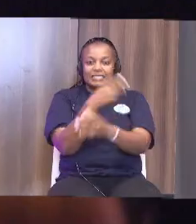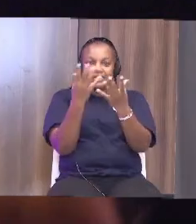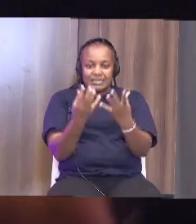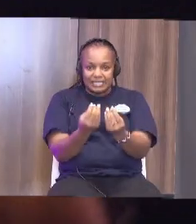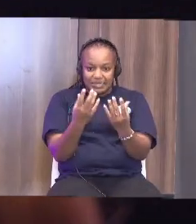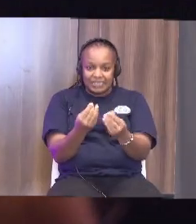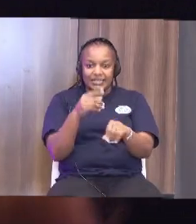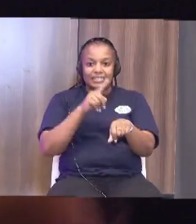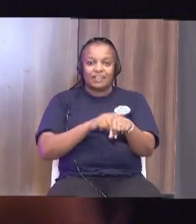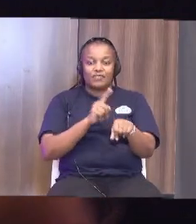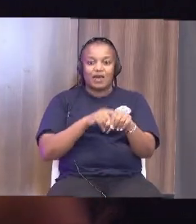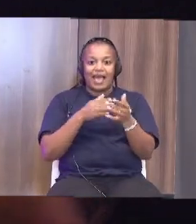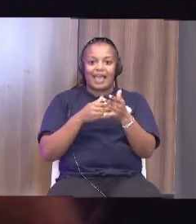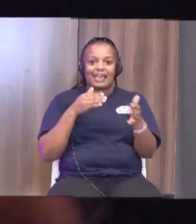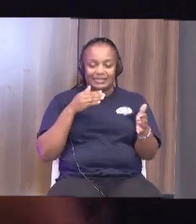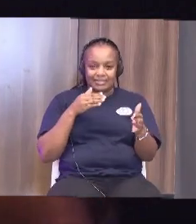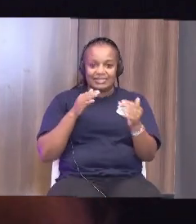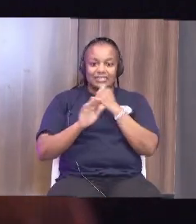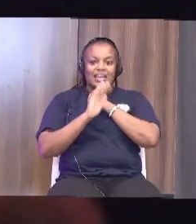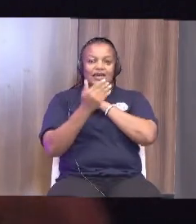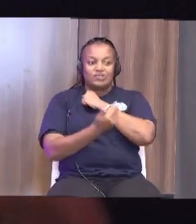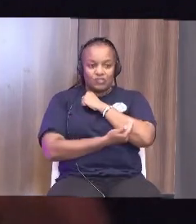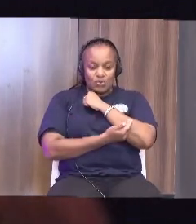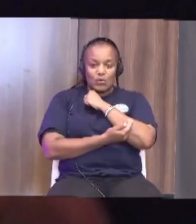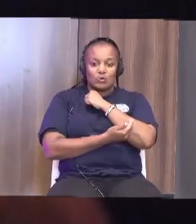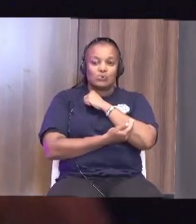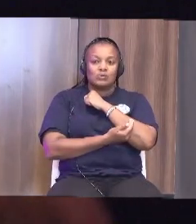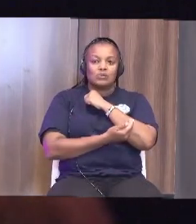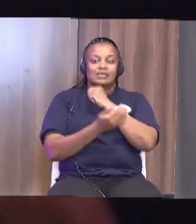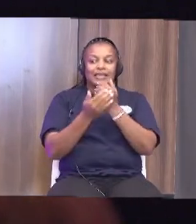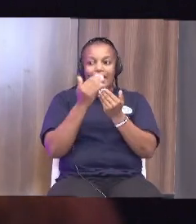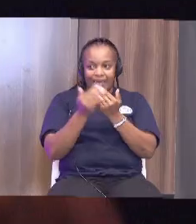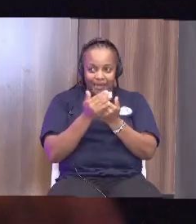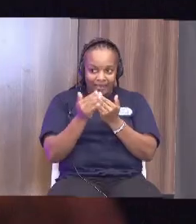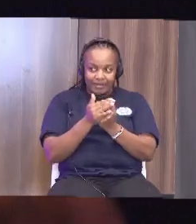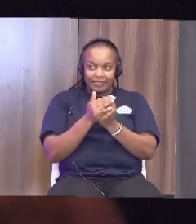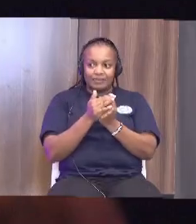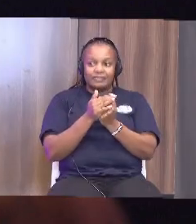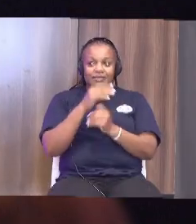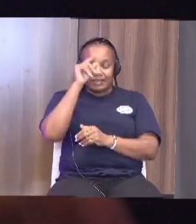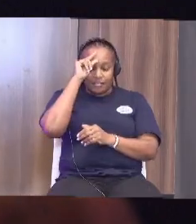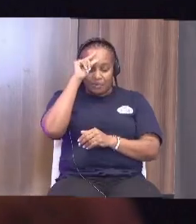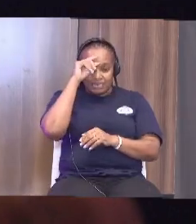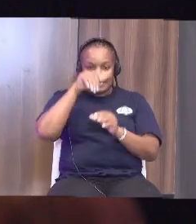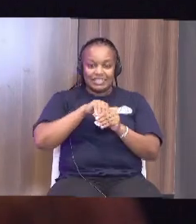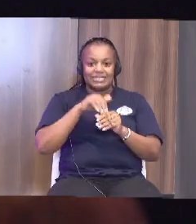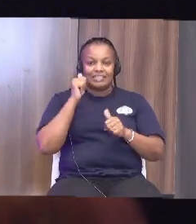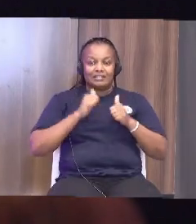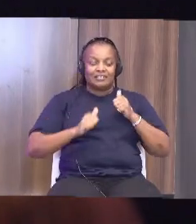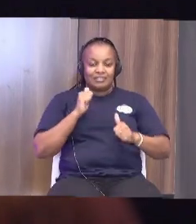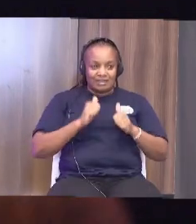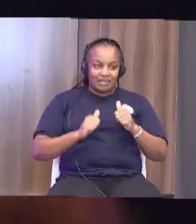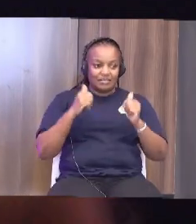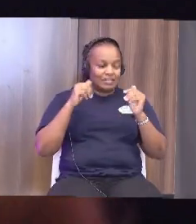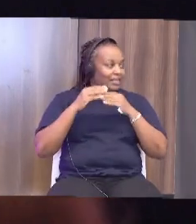during the antenatal care. That helps a lot when for example, the government in Argentina is leading the implementation of